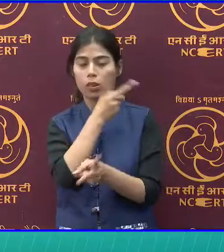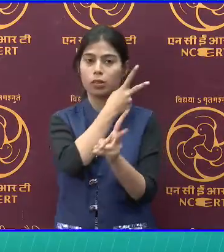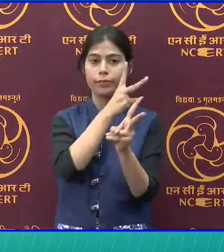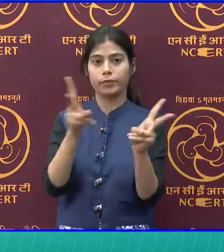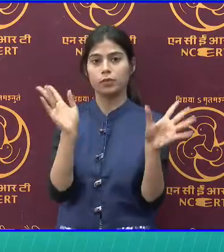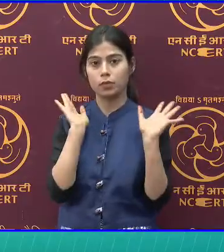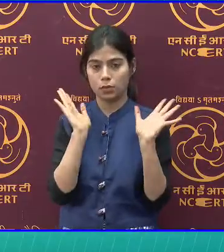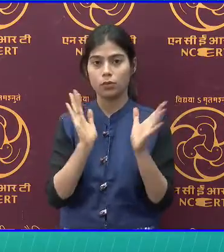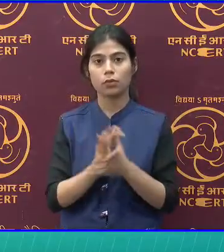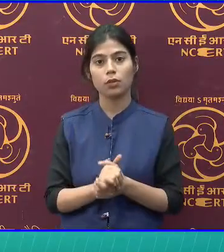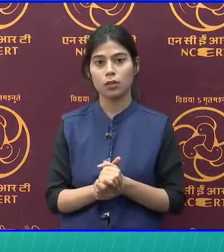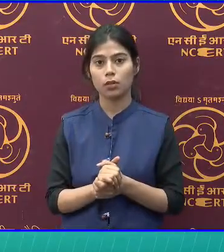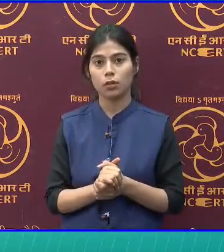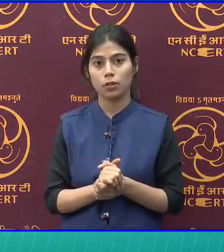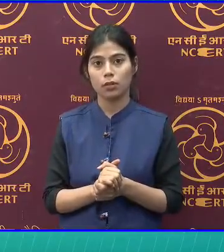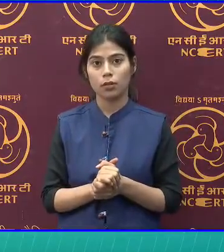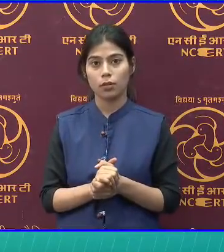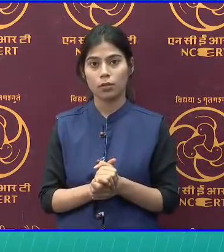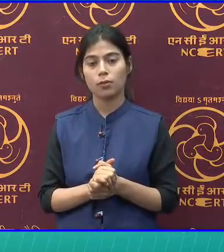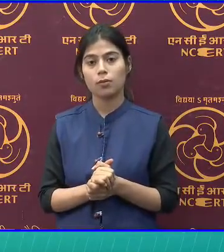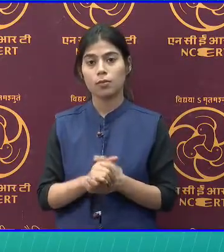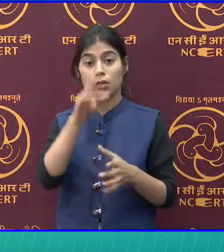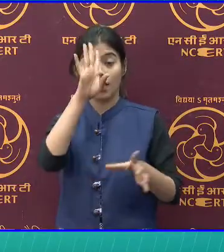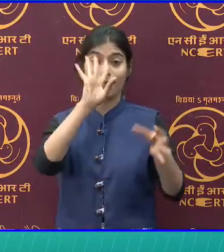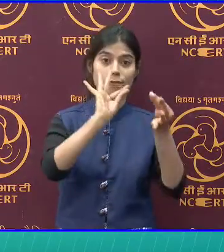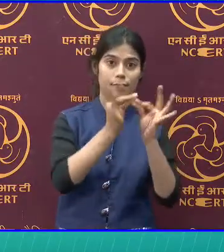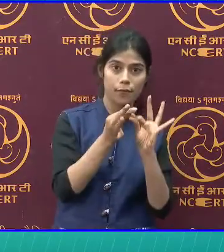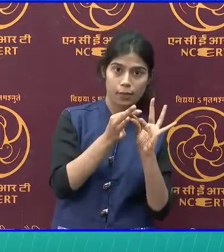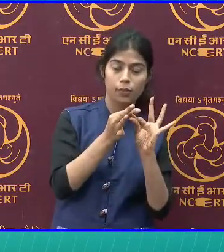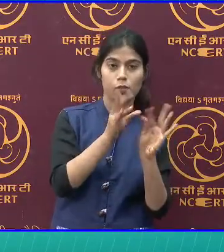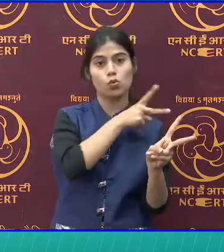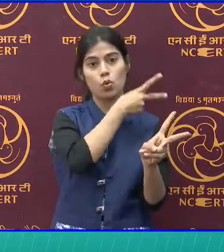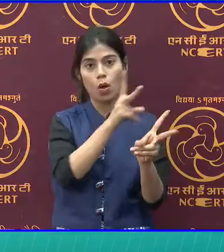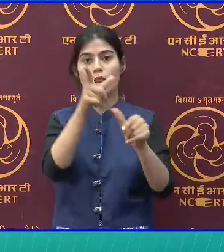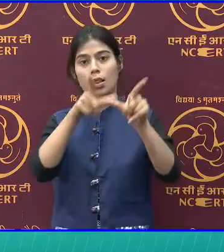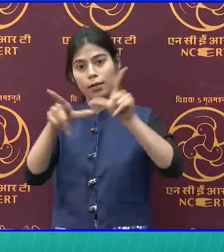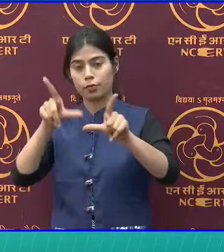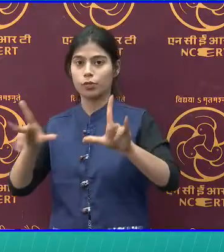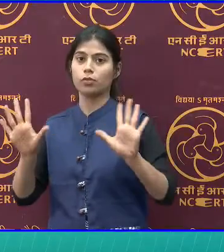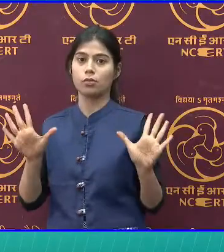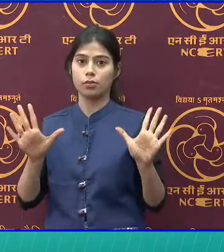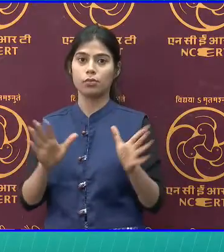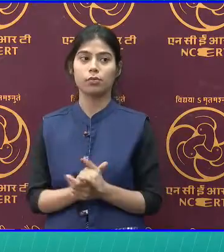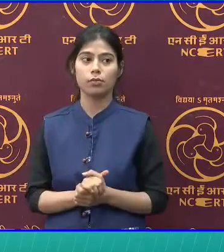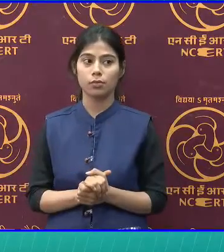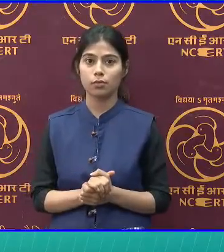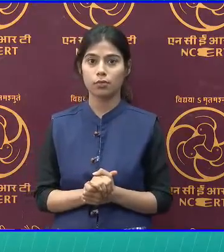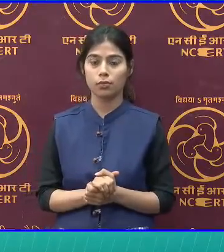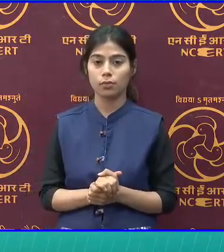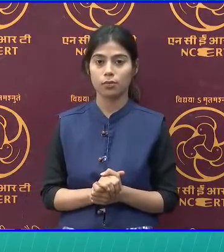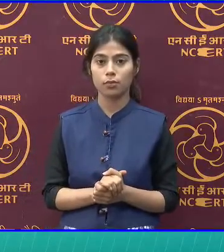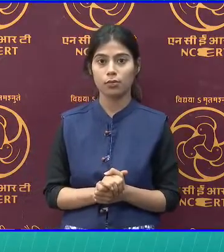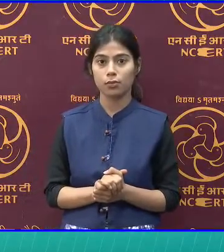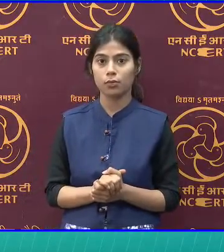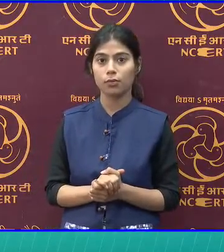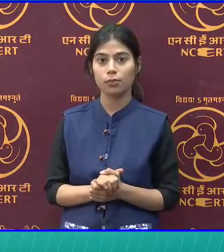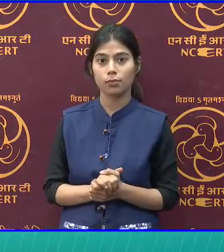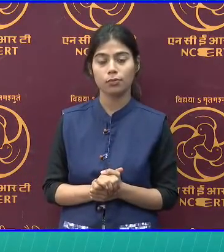different. So let us not assume that this will be fixed for all other languages also. Right. So teachers need to formulate